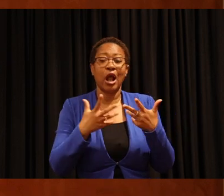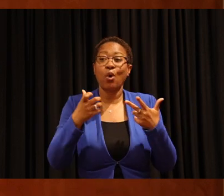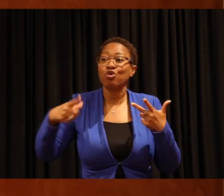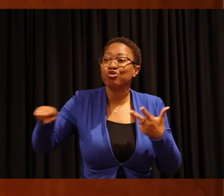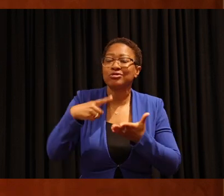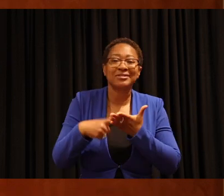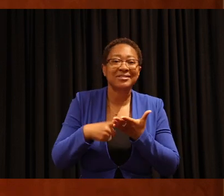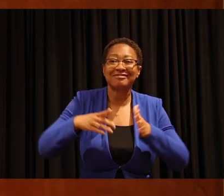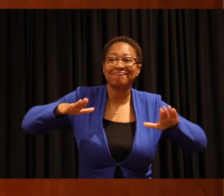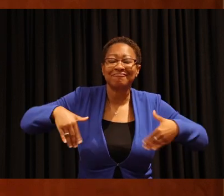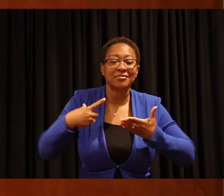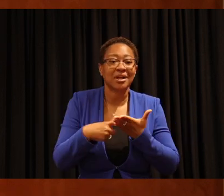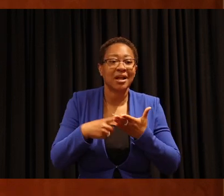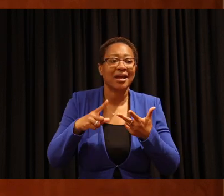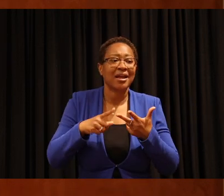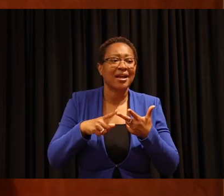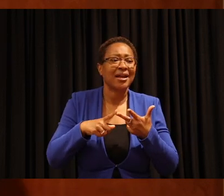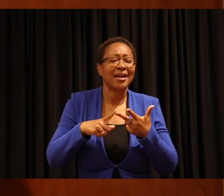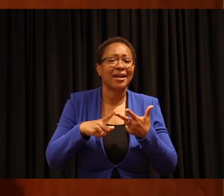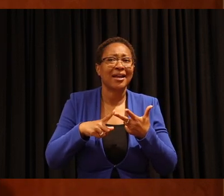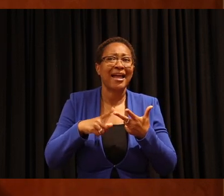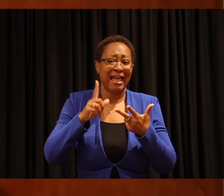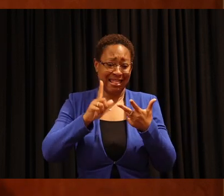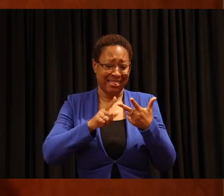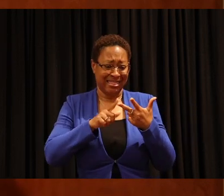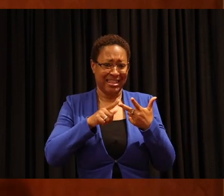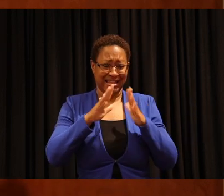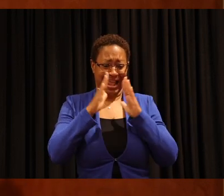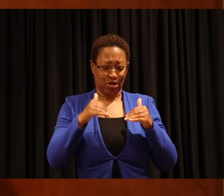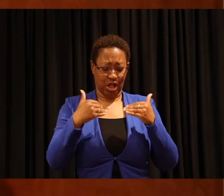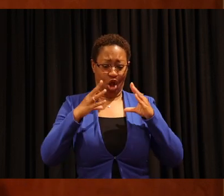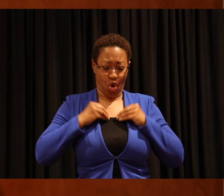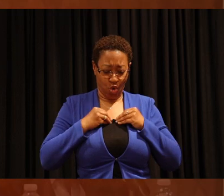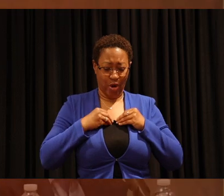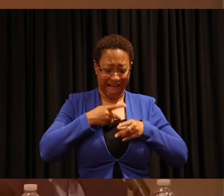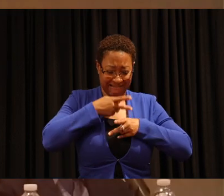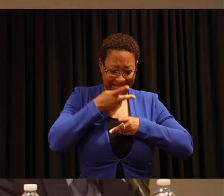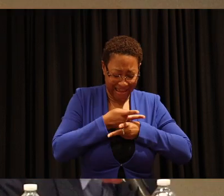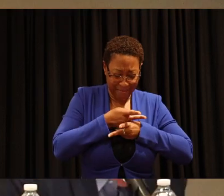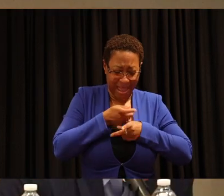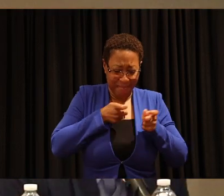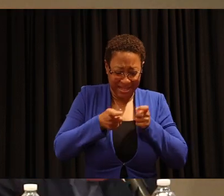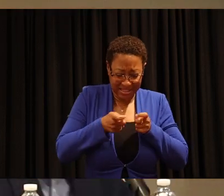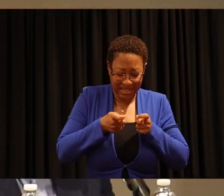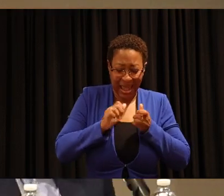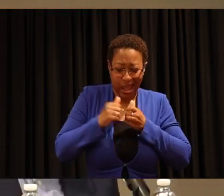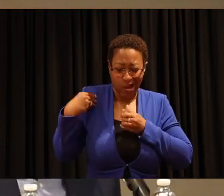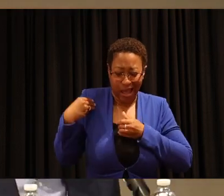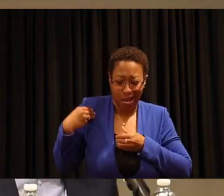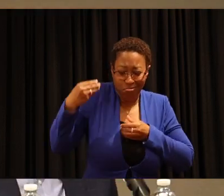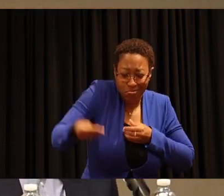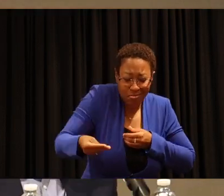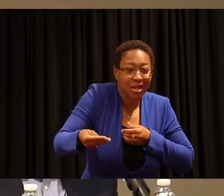of you to talk about, and that is, how do you pass this asset to your heirs to create